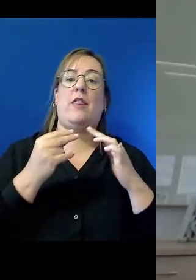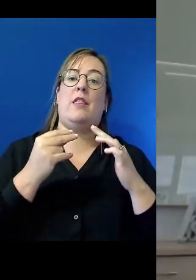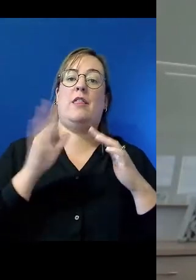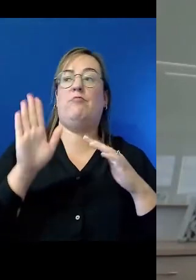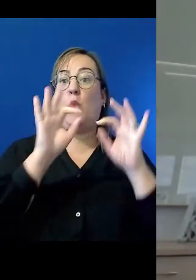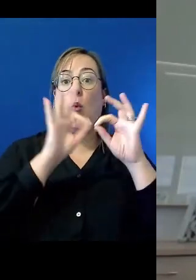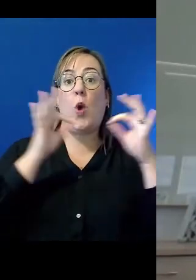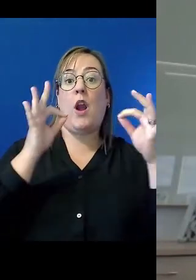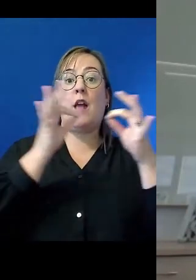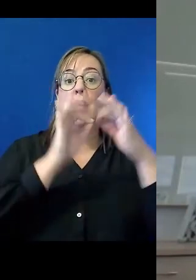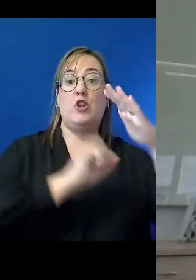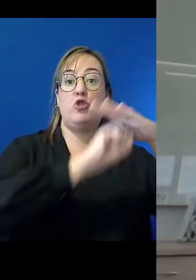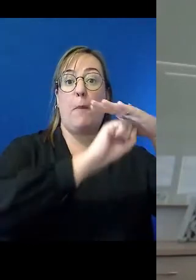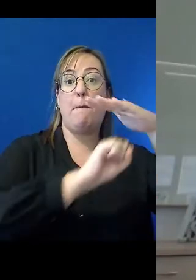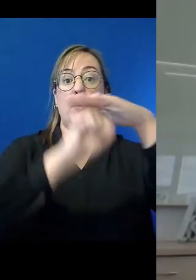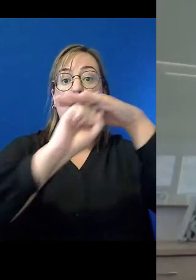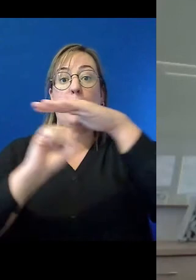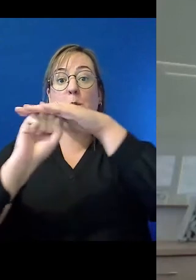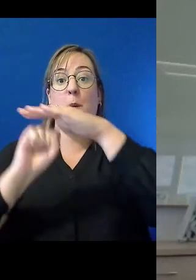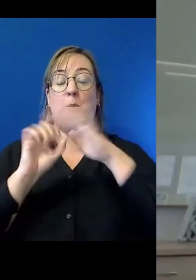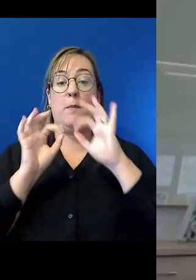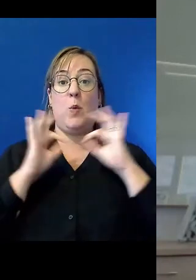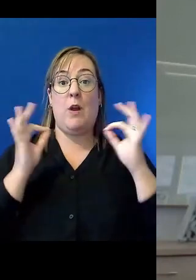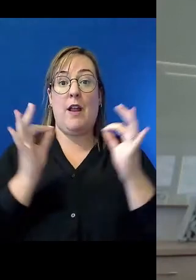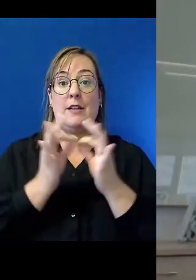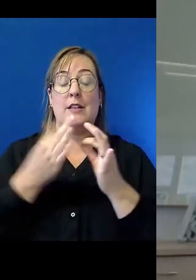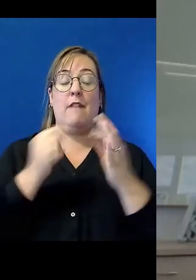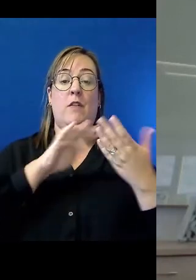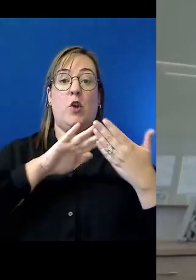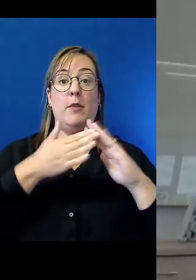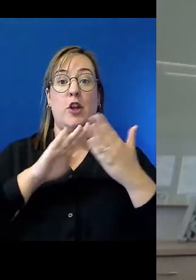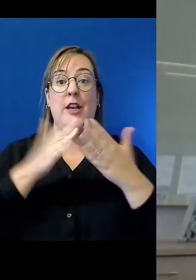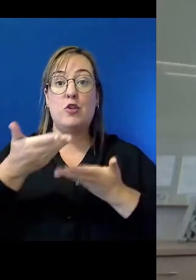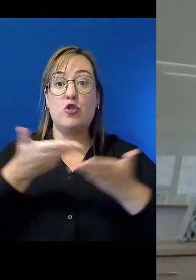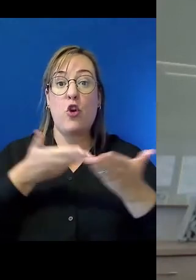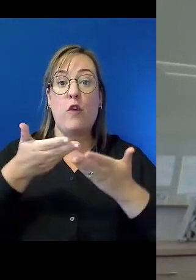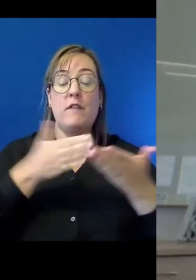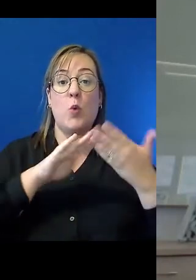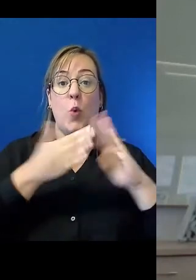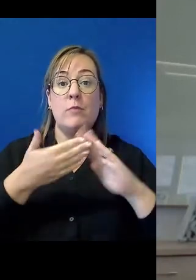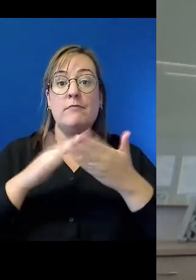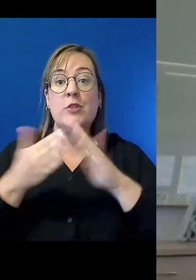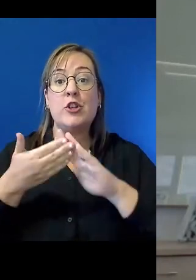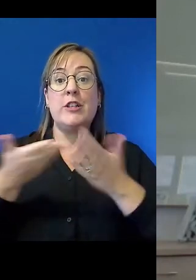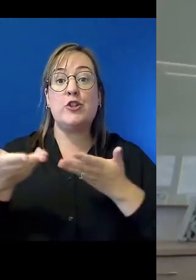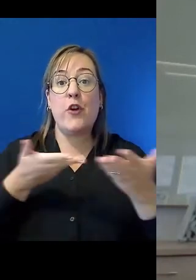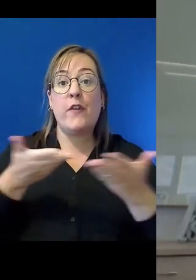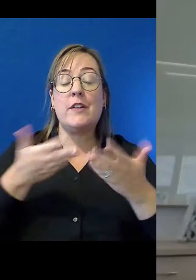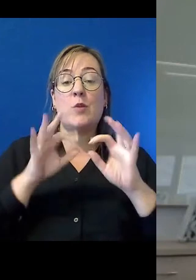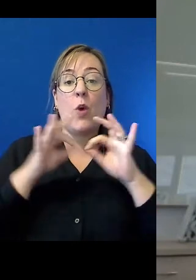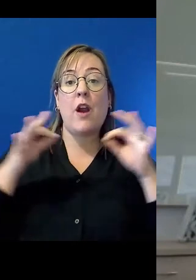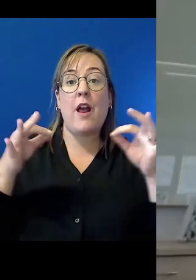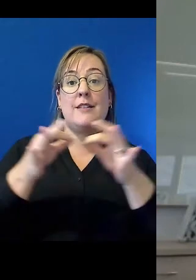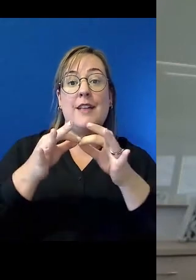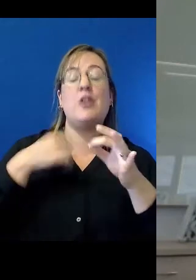strong infrastructure, that have good community services, and are able to provide the support mechanisms to